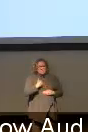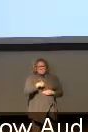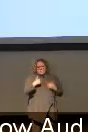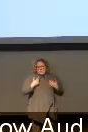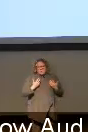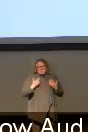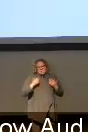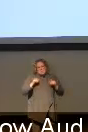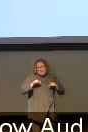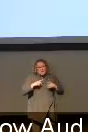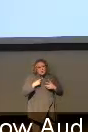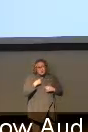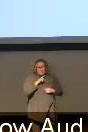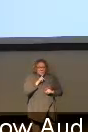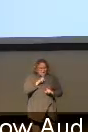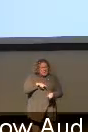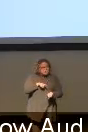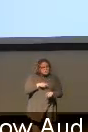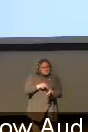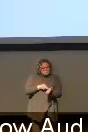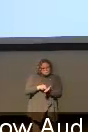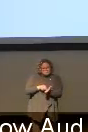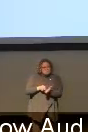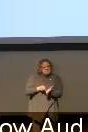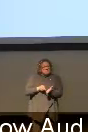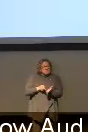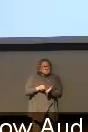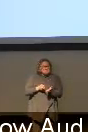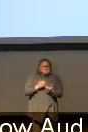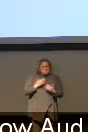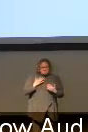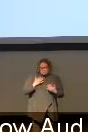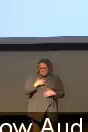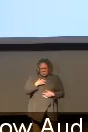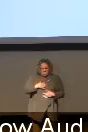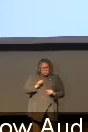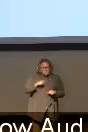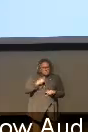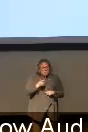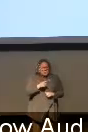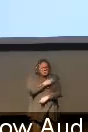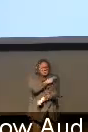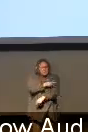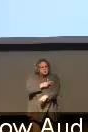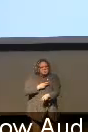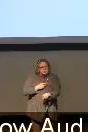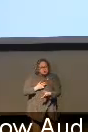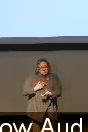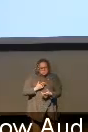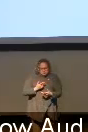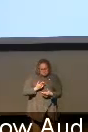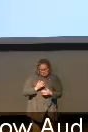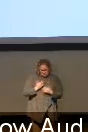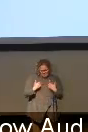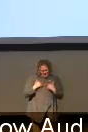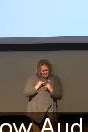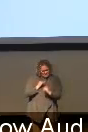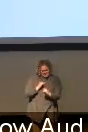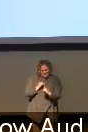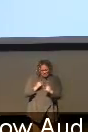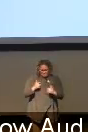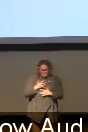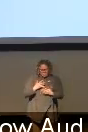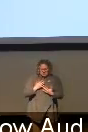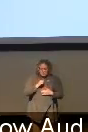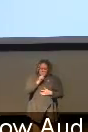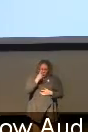our patients with answers. I wish we could tell them at that time that we, as your providers, also shared your fears, not